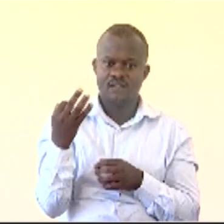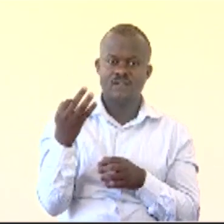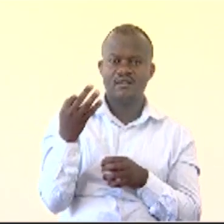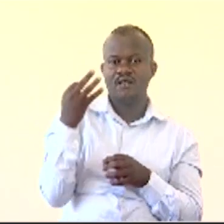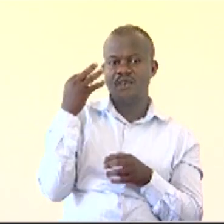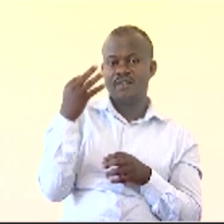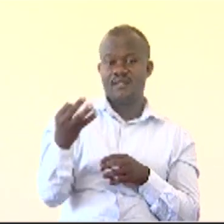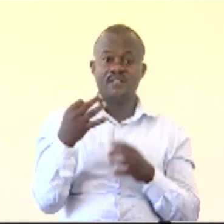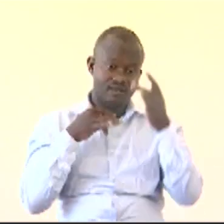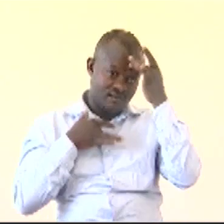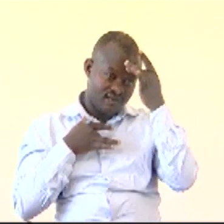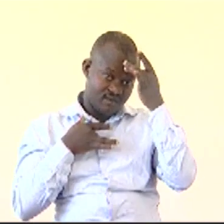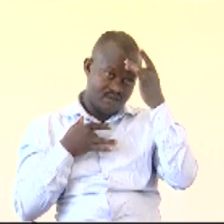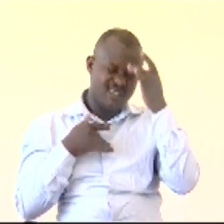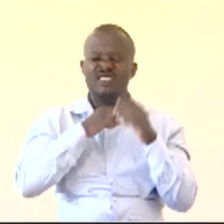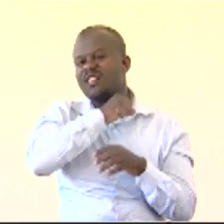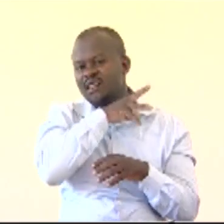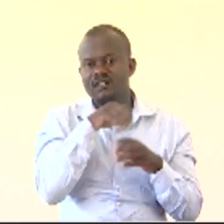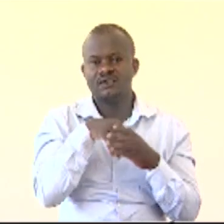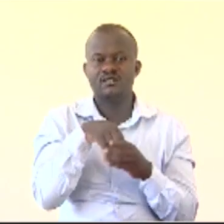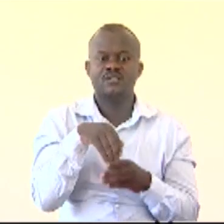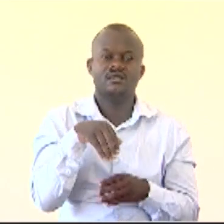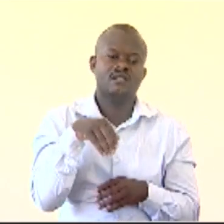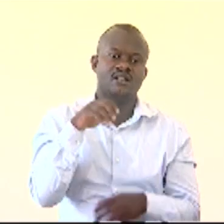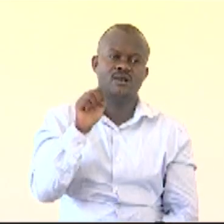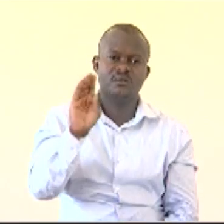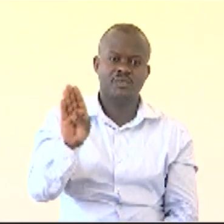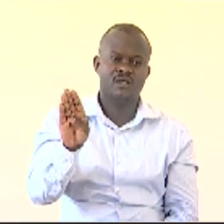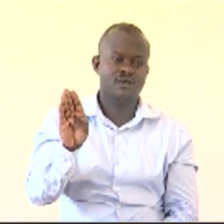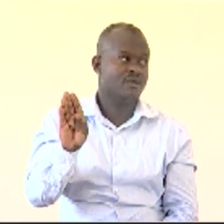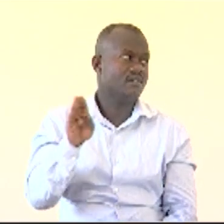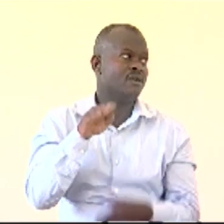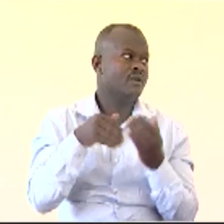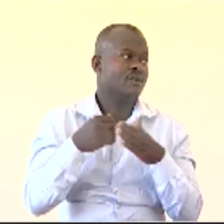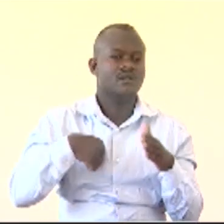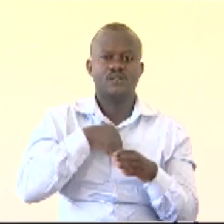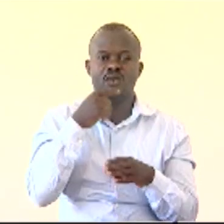three infectious diseases. We talked about tuberculosis, we talked about